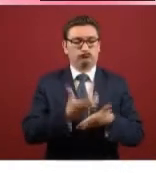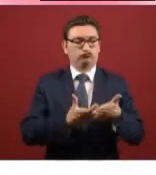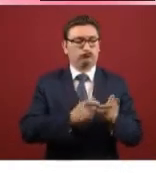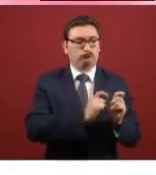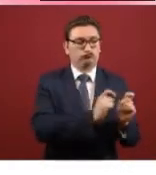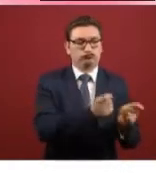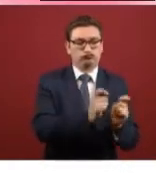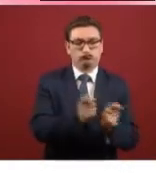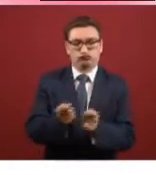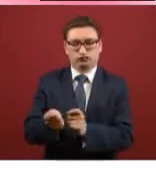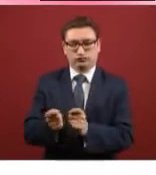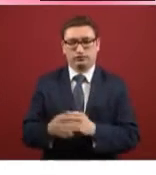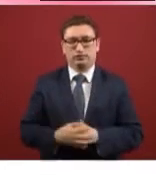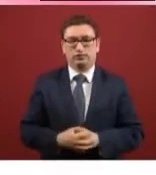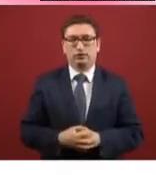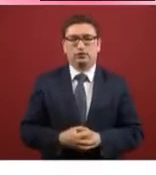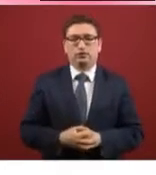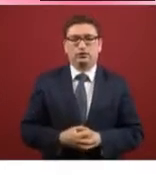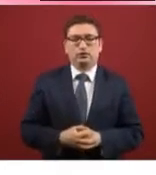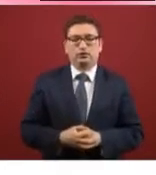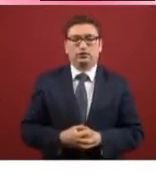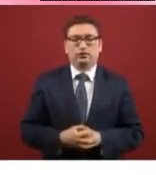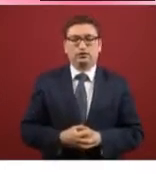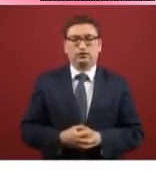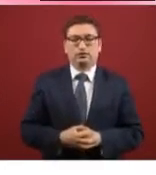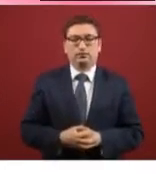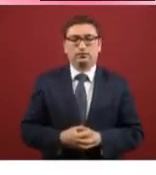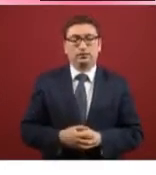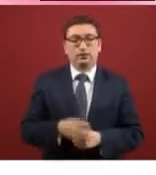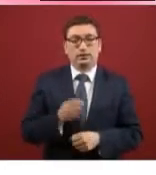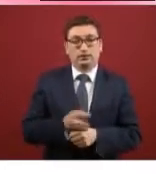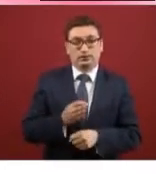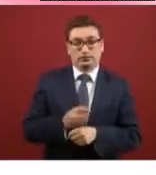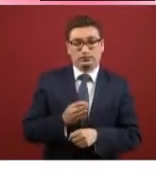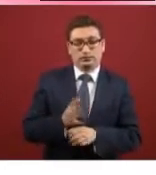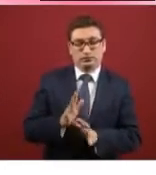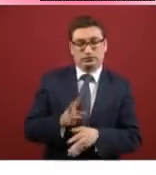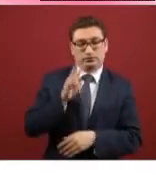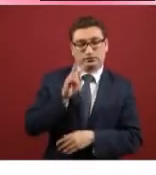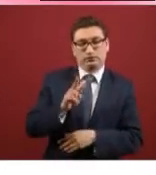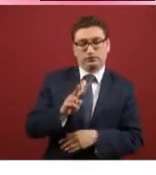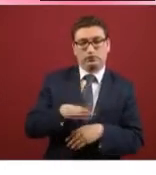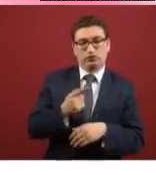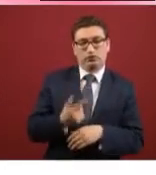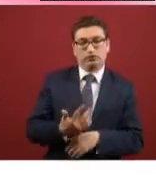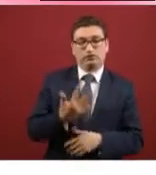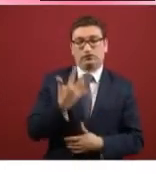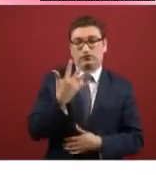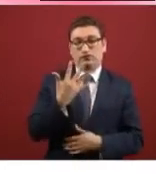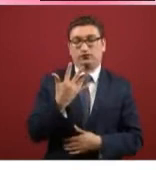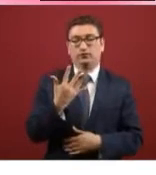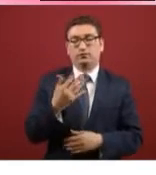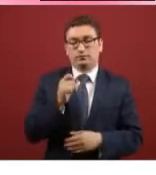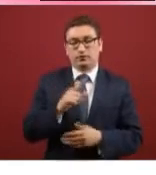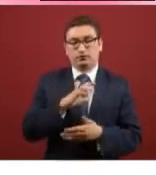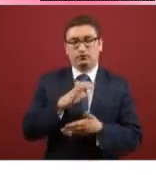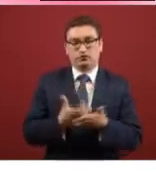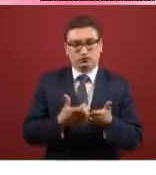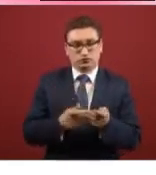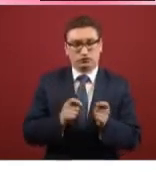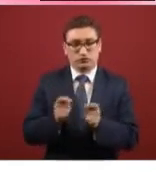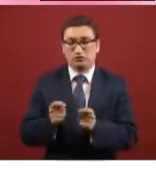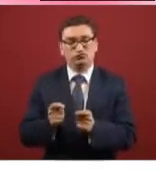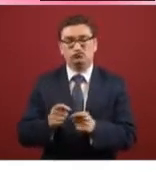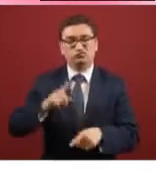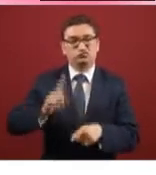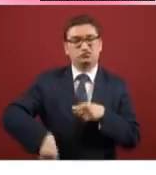35 contracts. Aparecen estos que fueron los efectivos, ya que cinco contratos también fueron rescindidos.